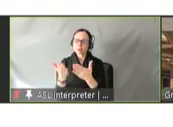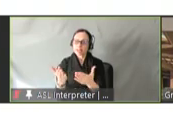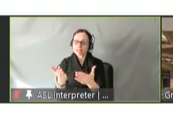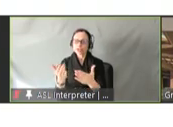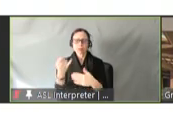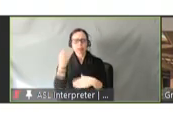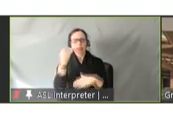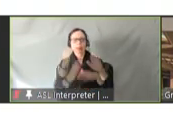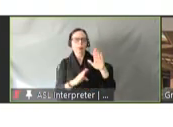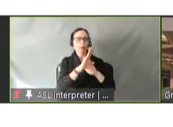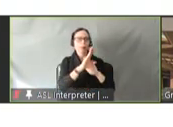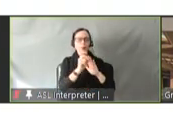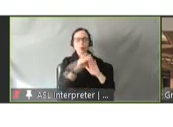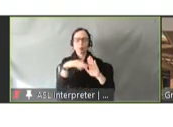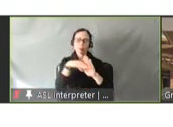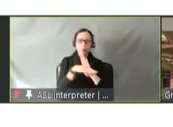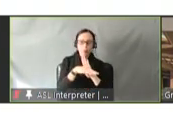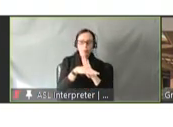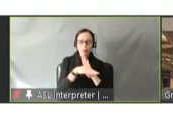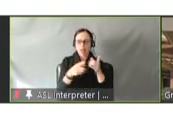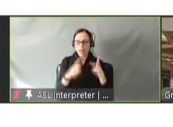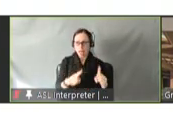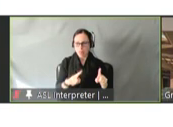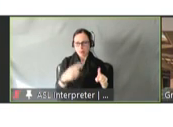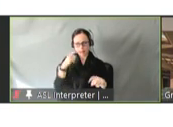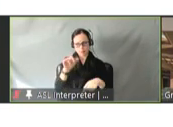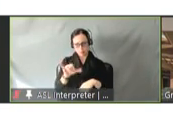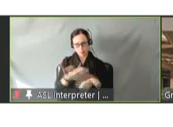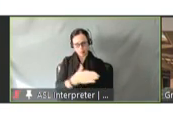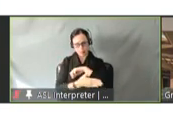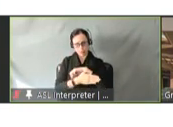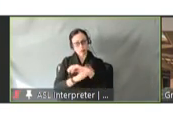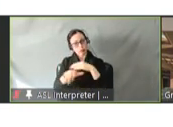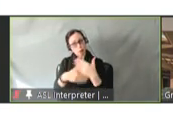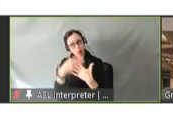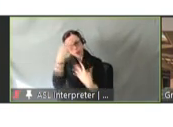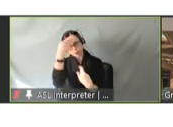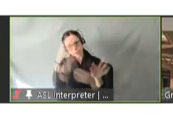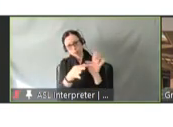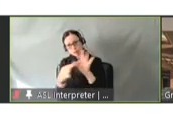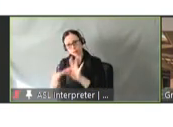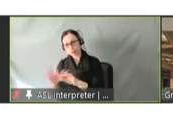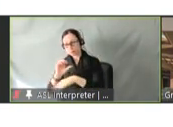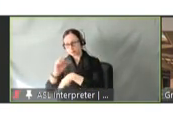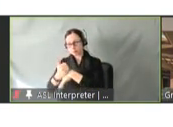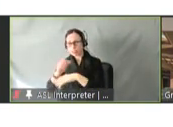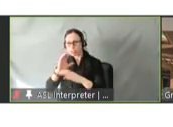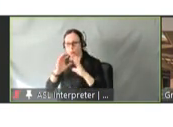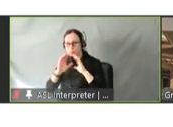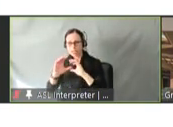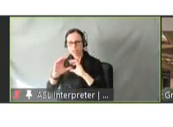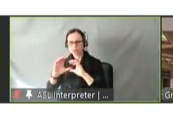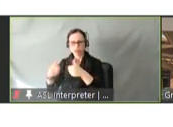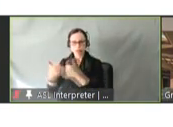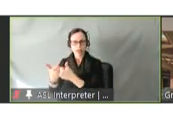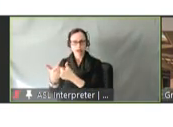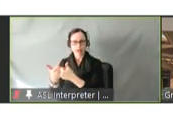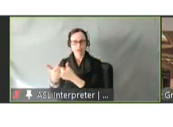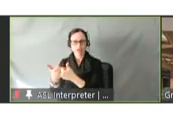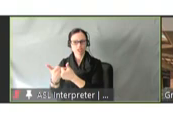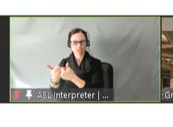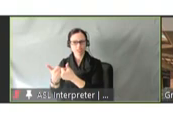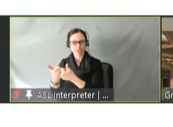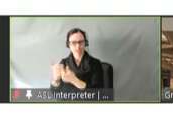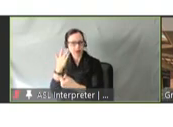intersurge period. And all of this can lead to implementation and communication challenges given the varying preferences